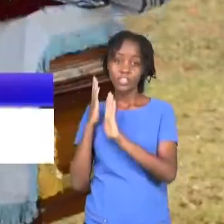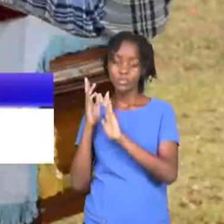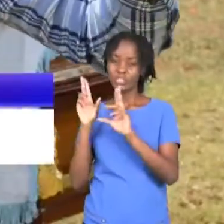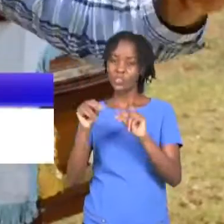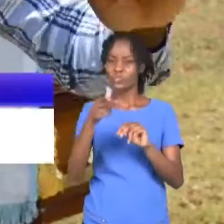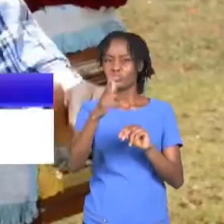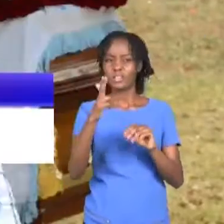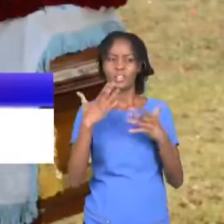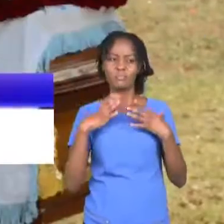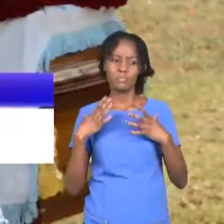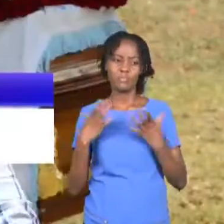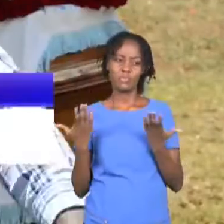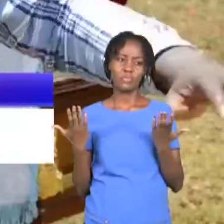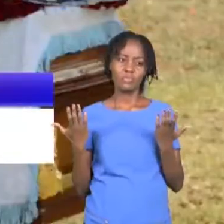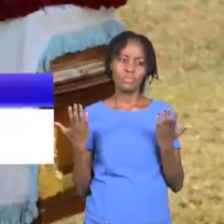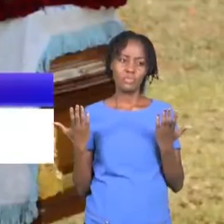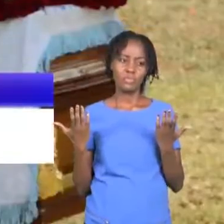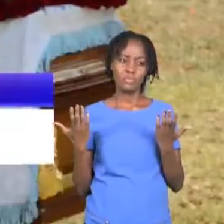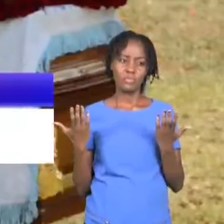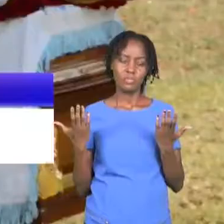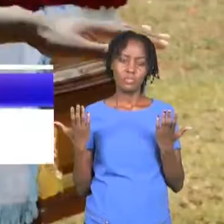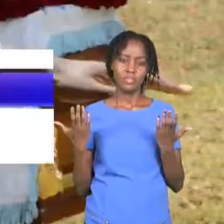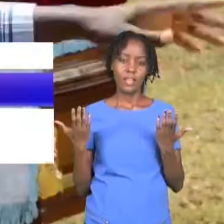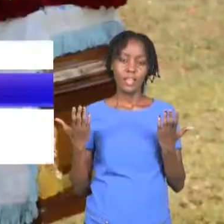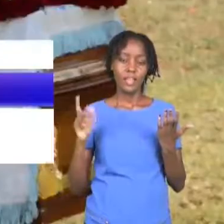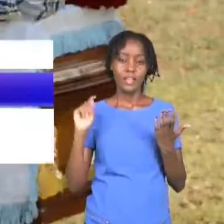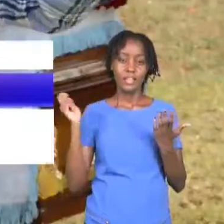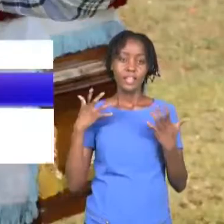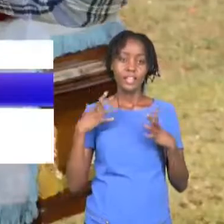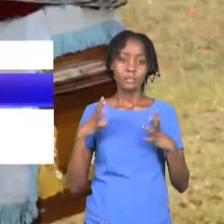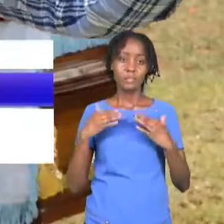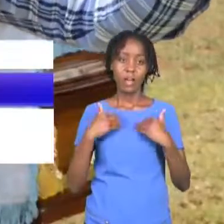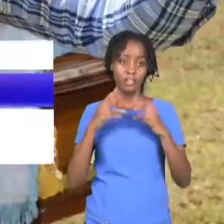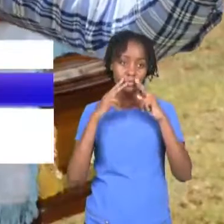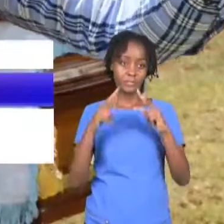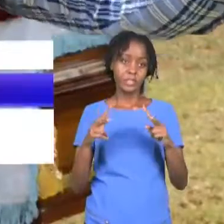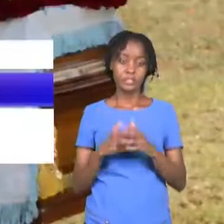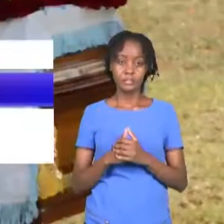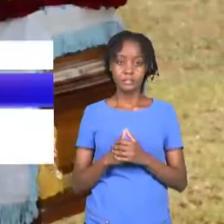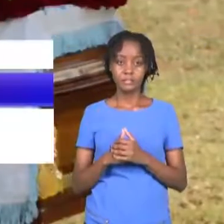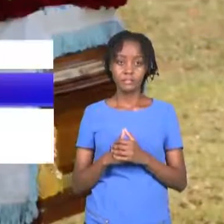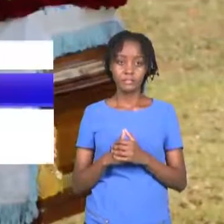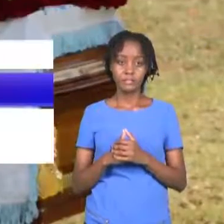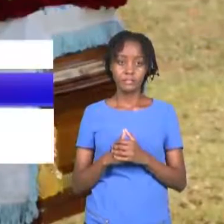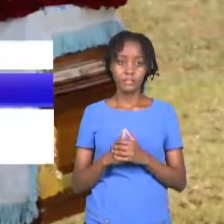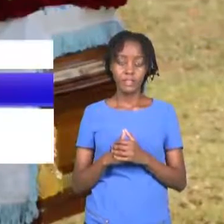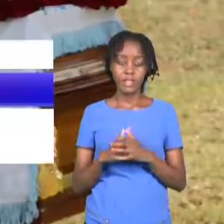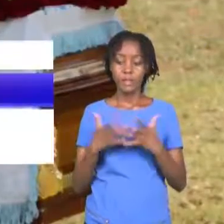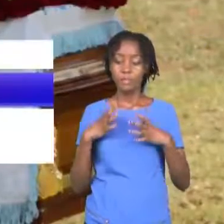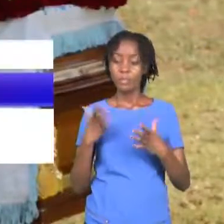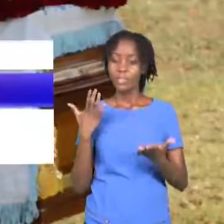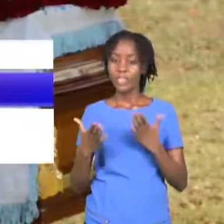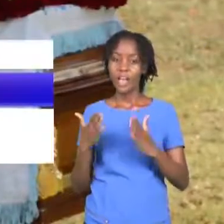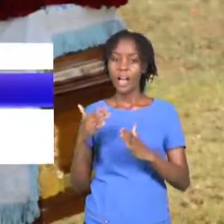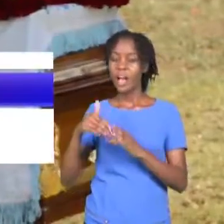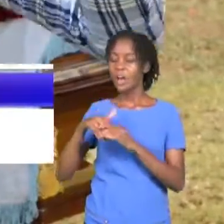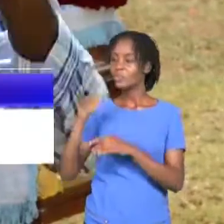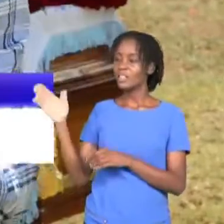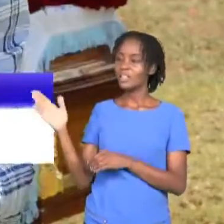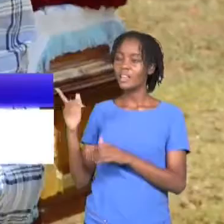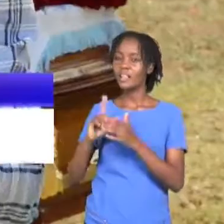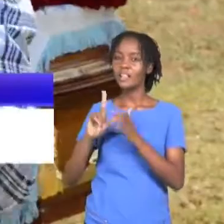are peaceful. Vile tuko hapa, hakuna Mkenya wa kawaida anaweza tiapia pale nyuma, arushie mwingine